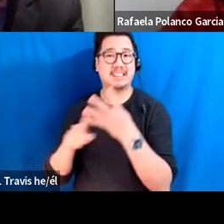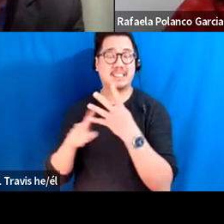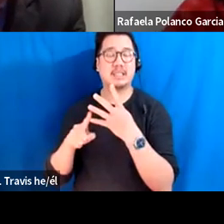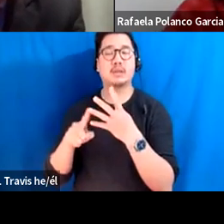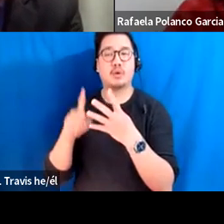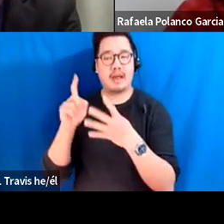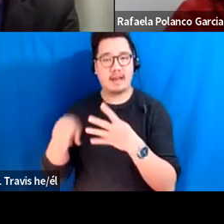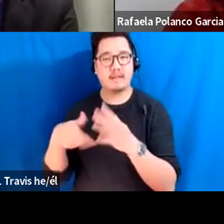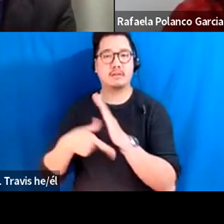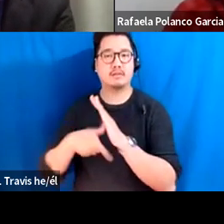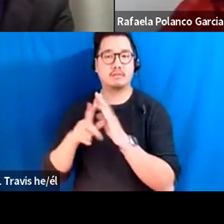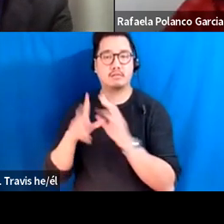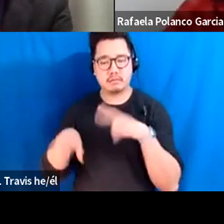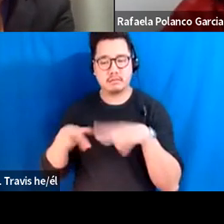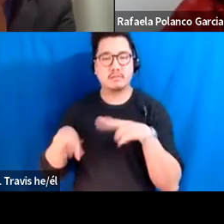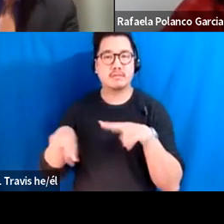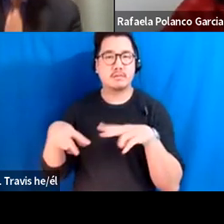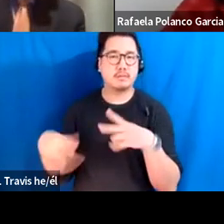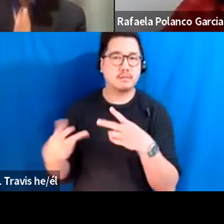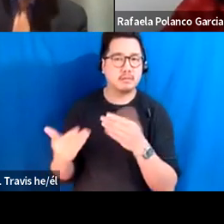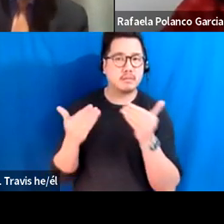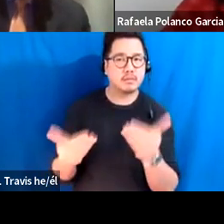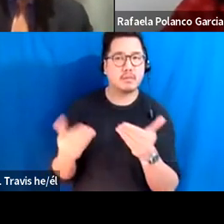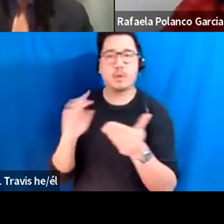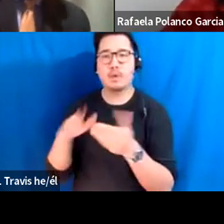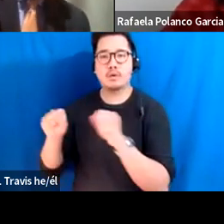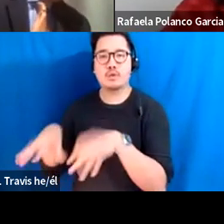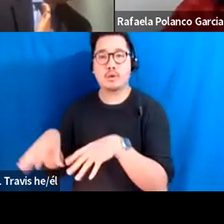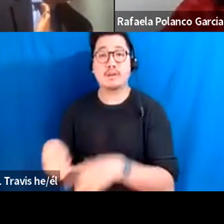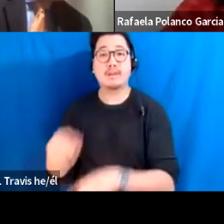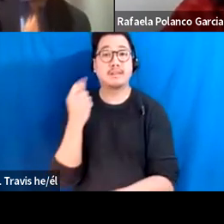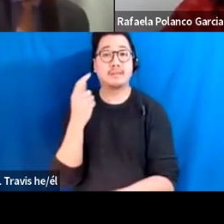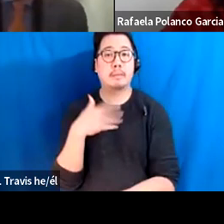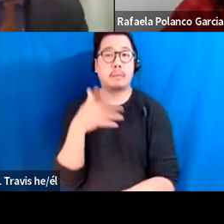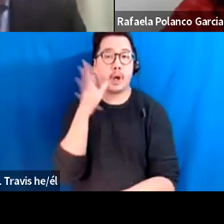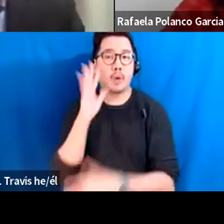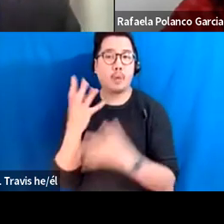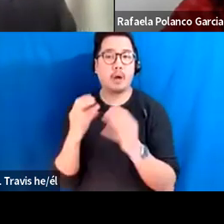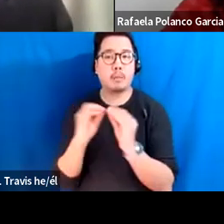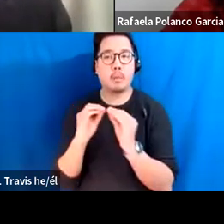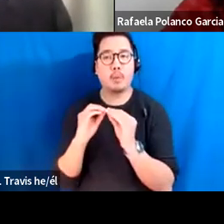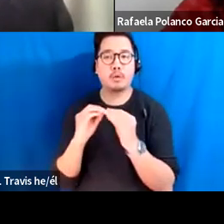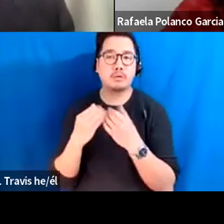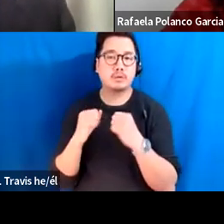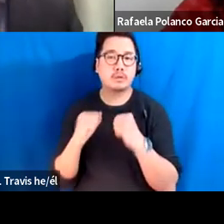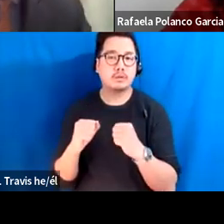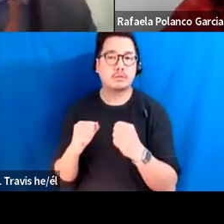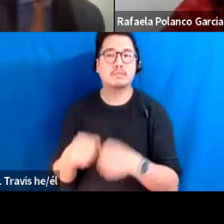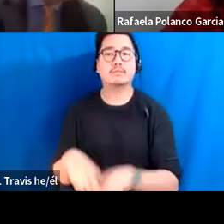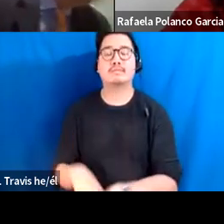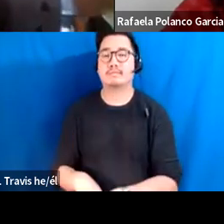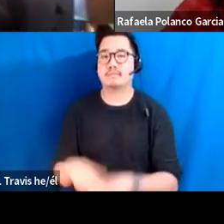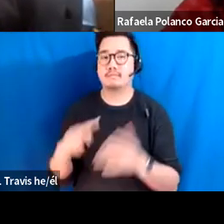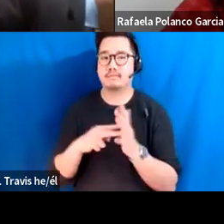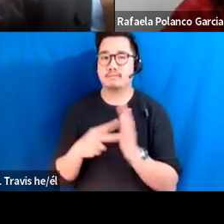um you know i think our parents want more assurance so we're just going to take some more time